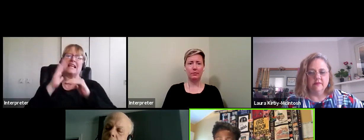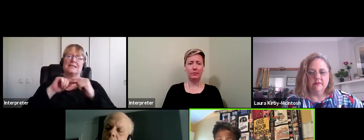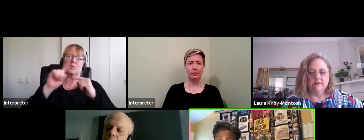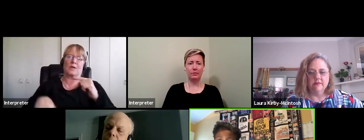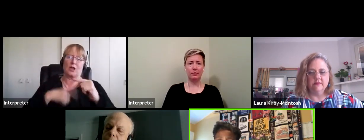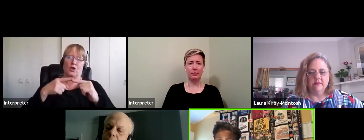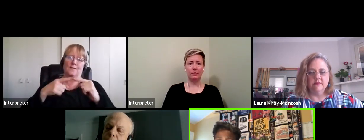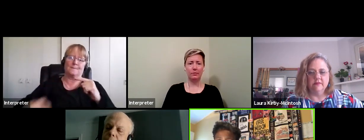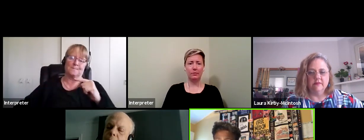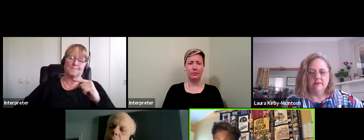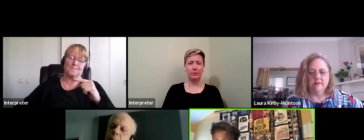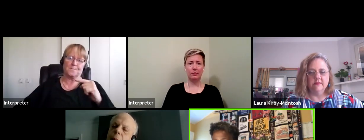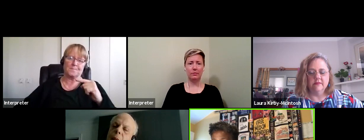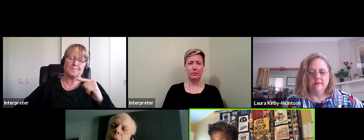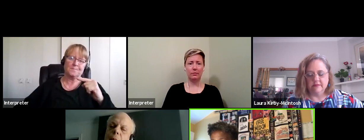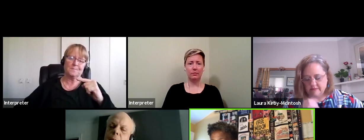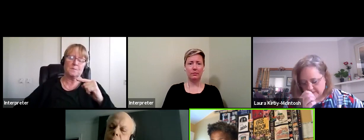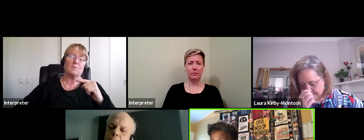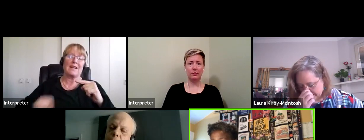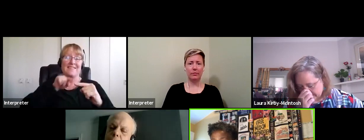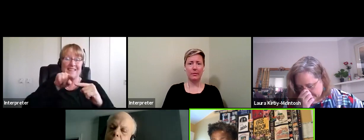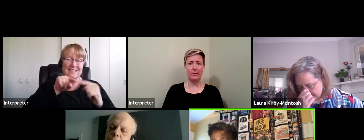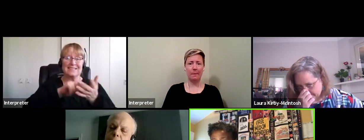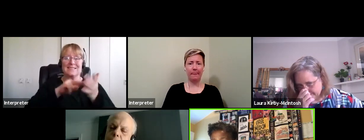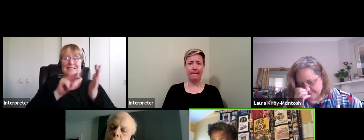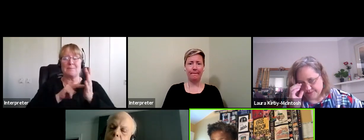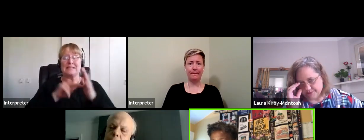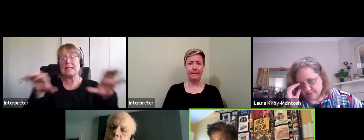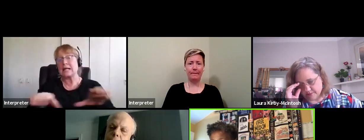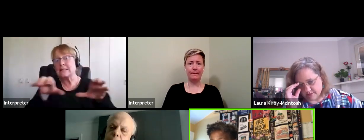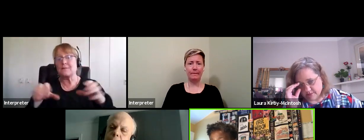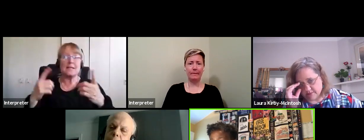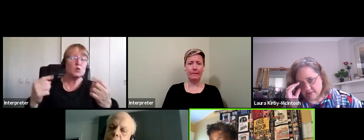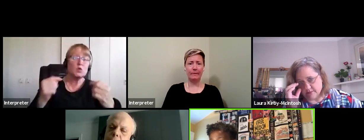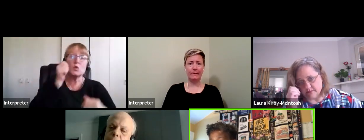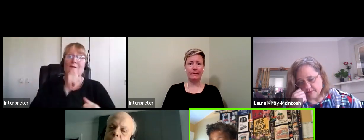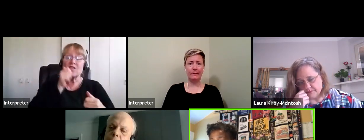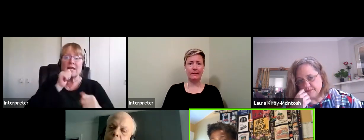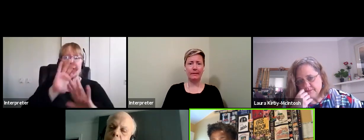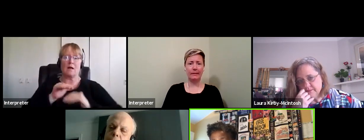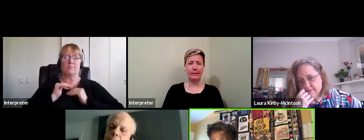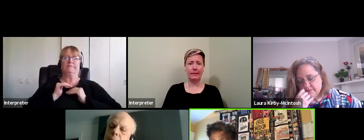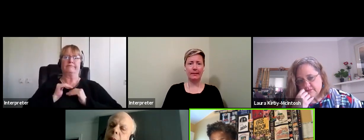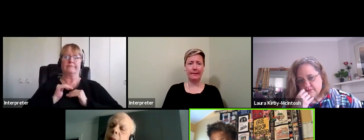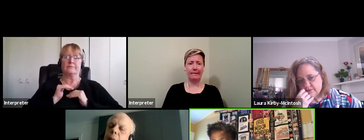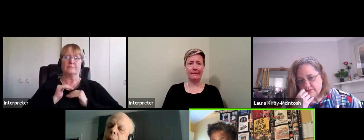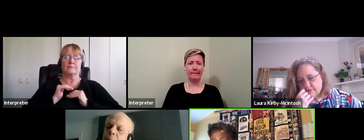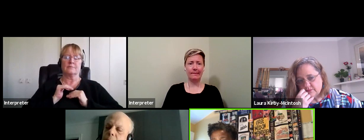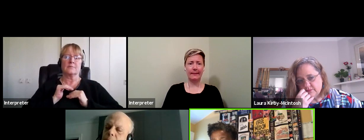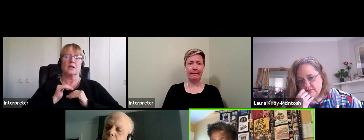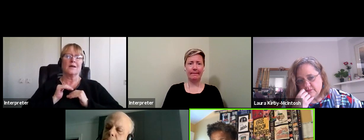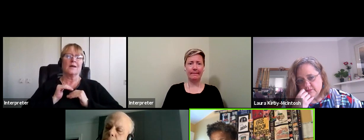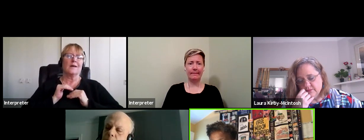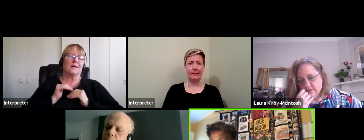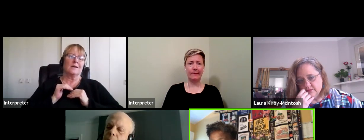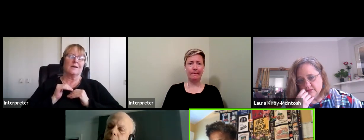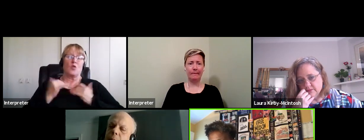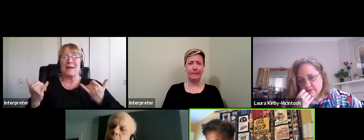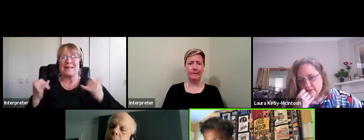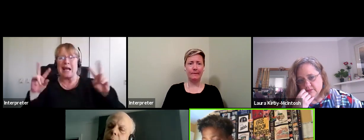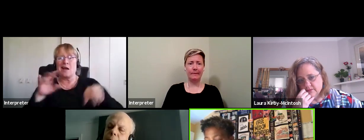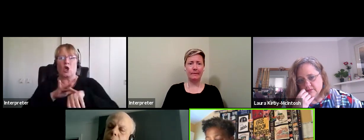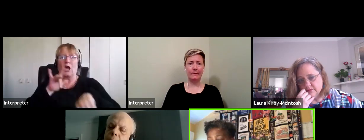and leads to a significant restriction in activities of daily living. It's hard to say this early on whether this